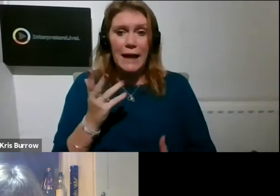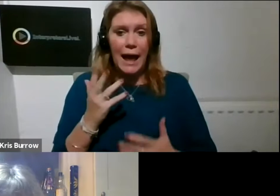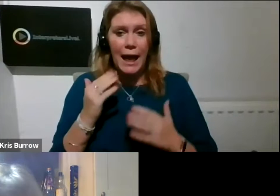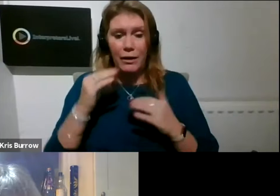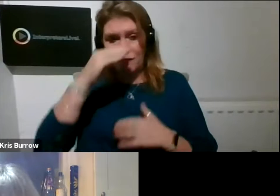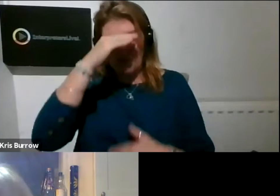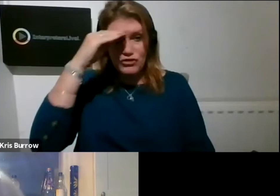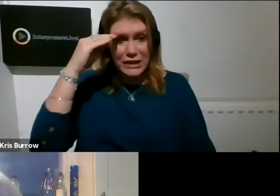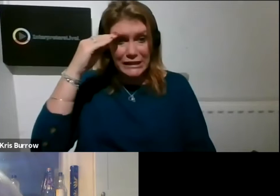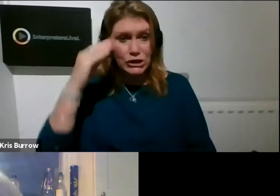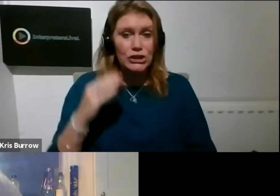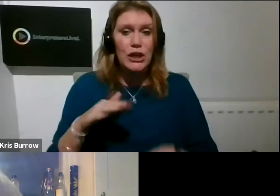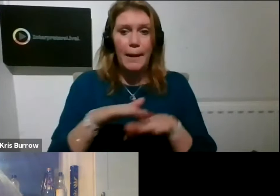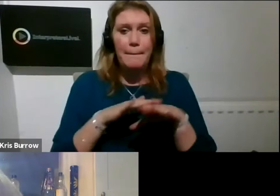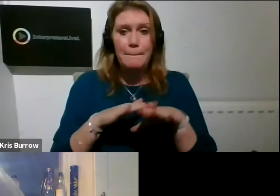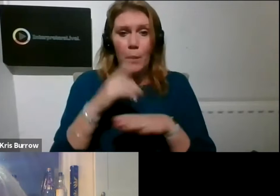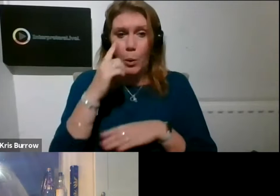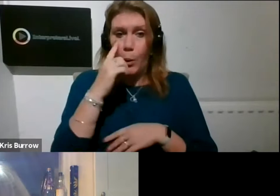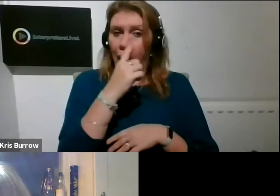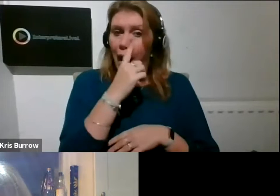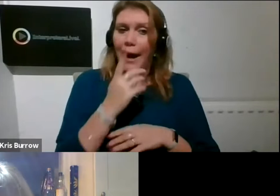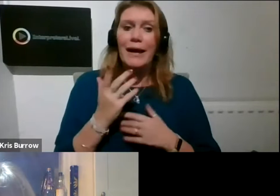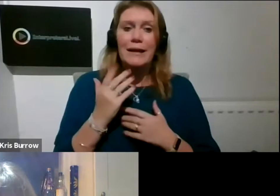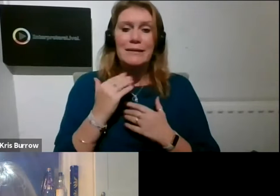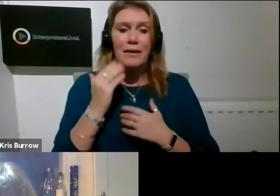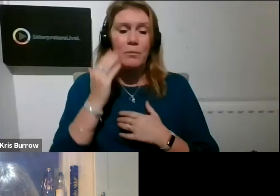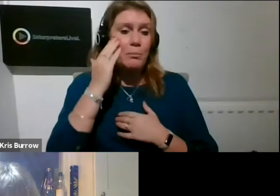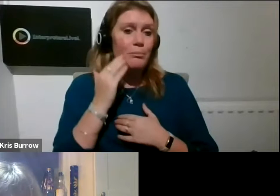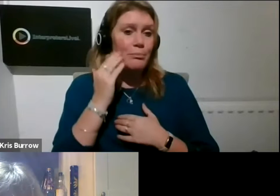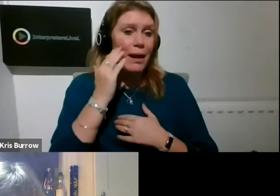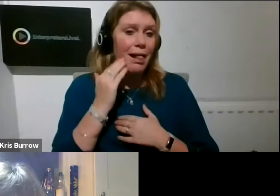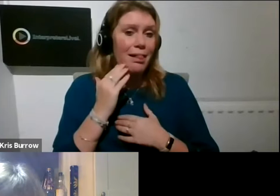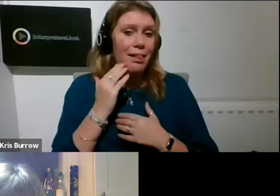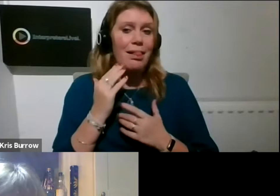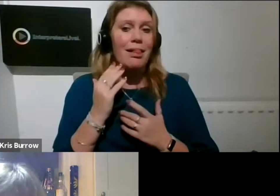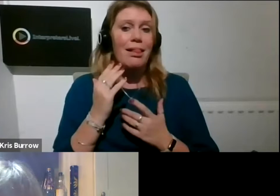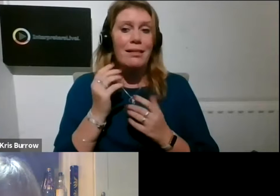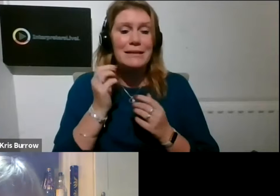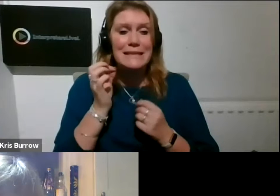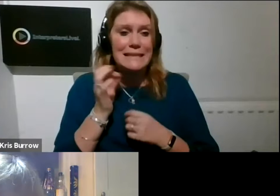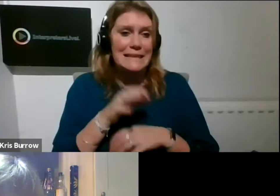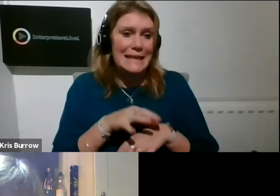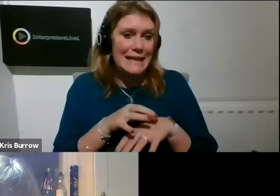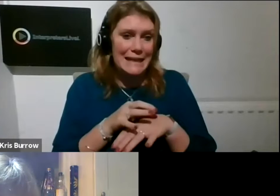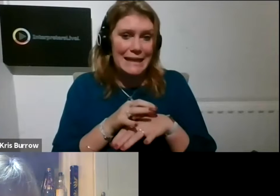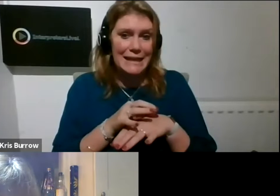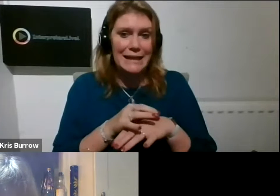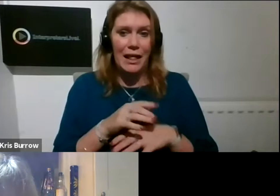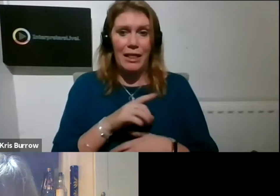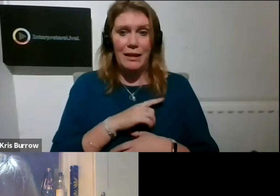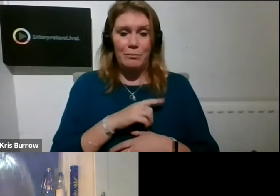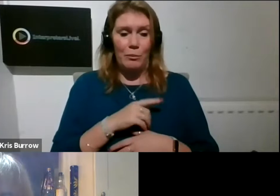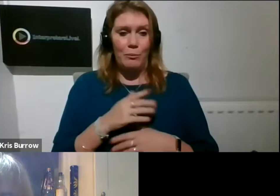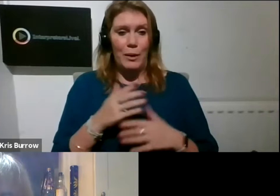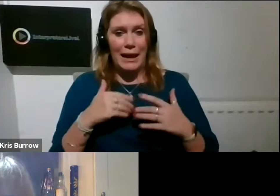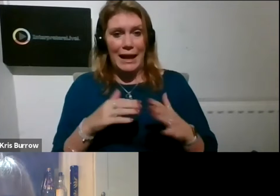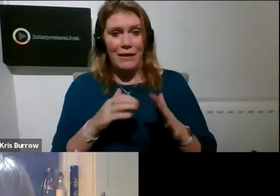very pale skin. And that's partly the not leaving the house since March last year thing, isn't